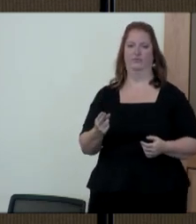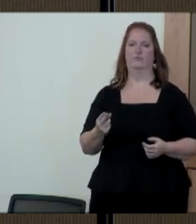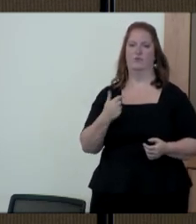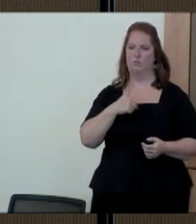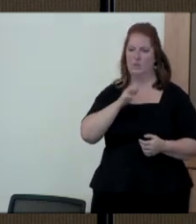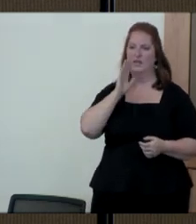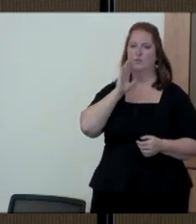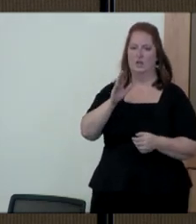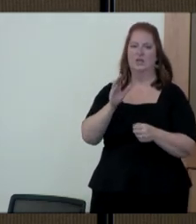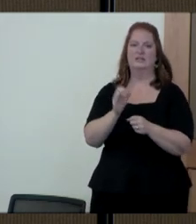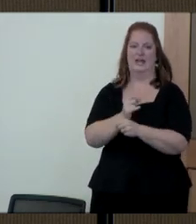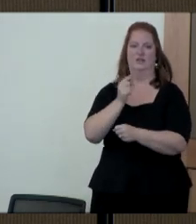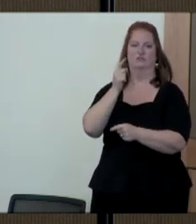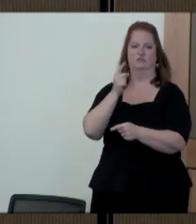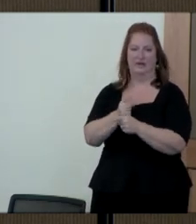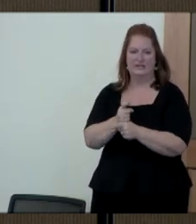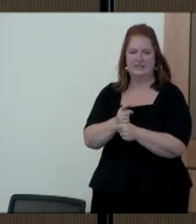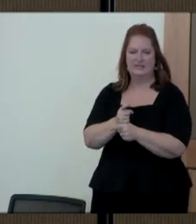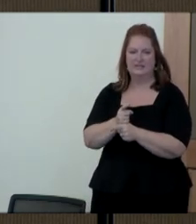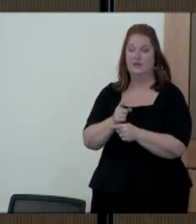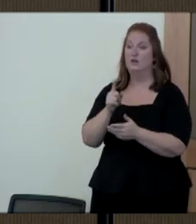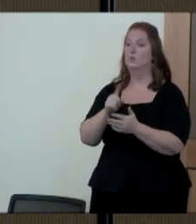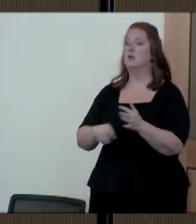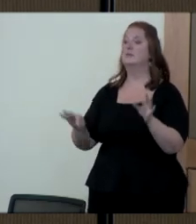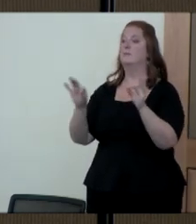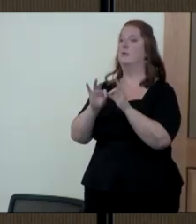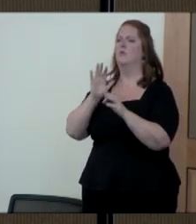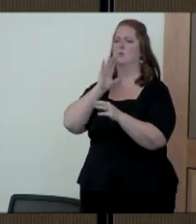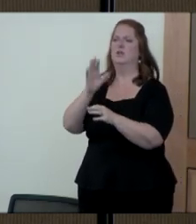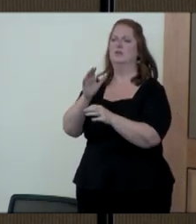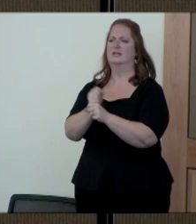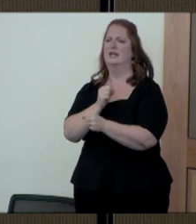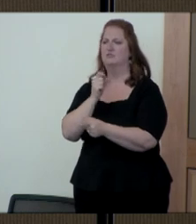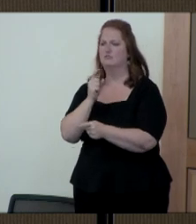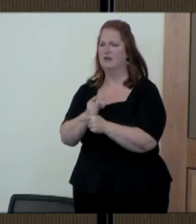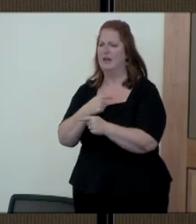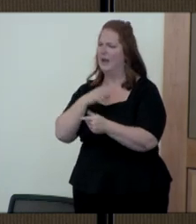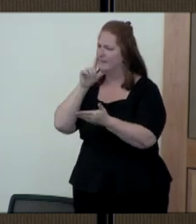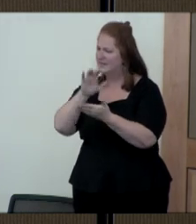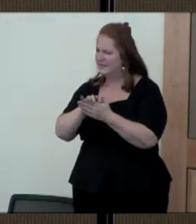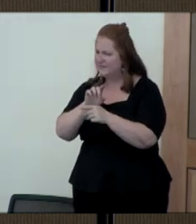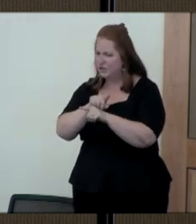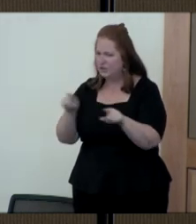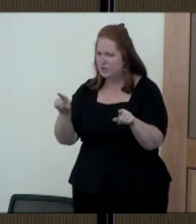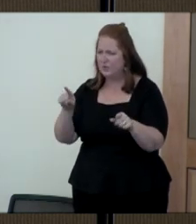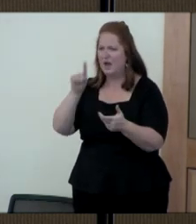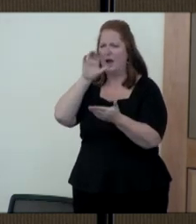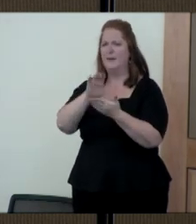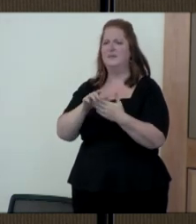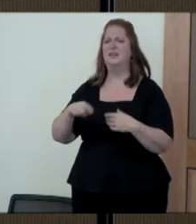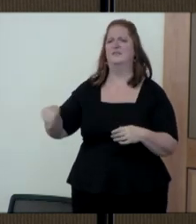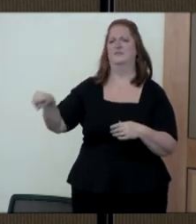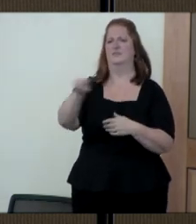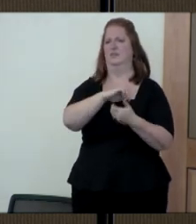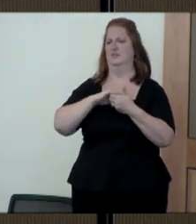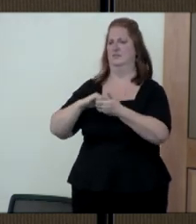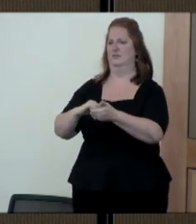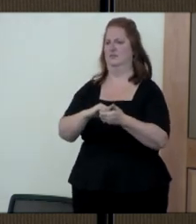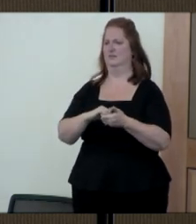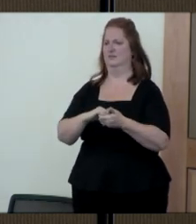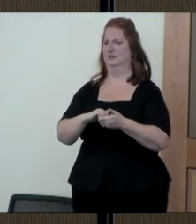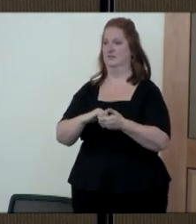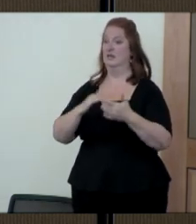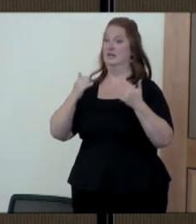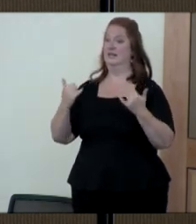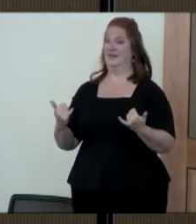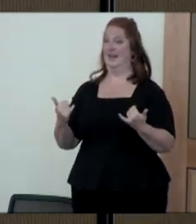right. We're going to get the things that matter right. I believe in you. I believe in us together. So in closing,